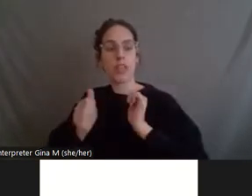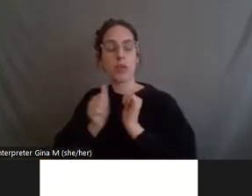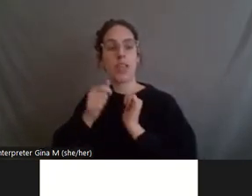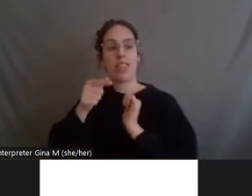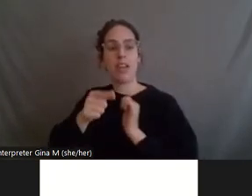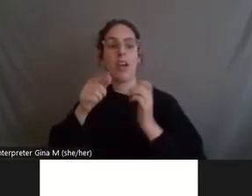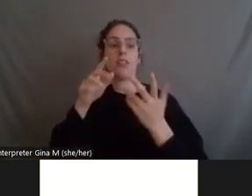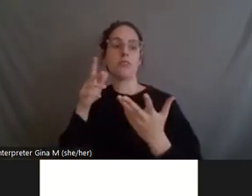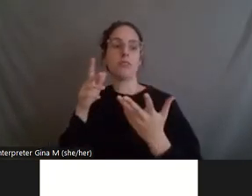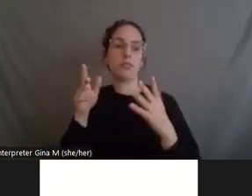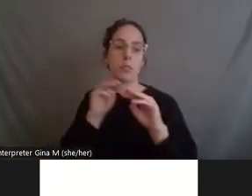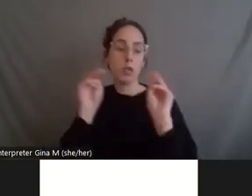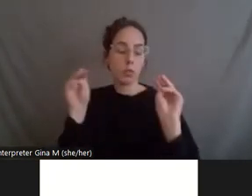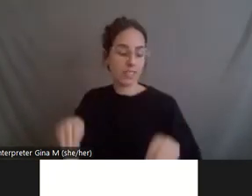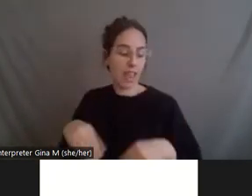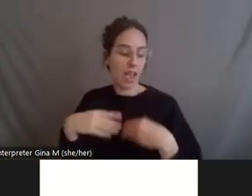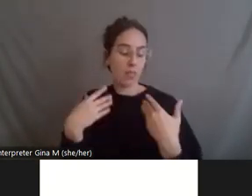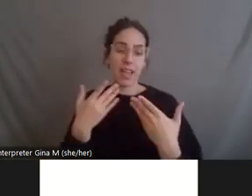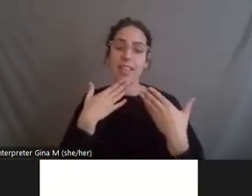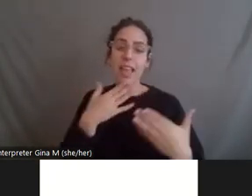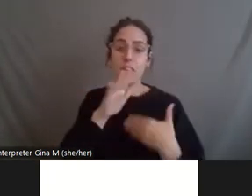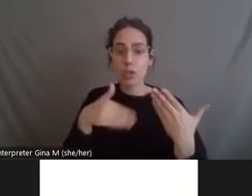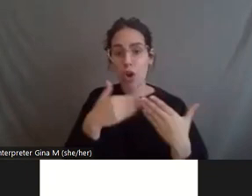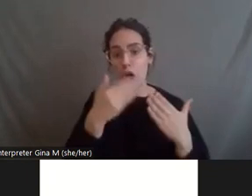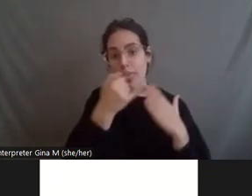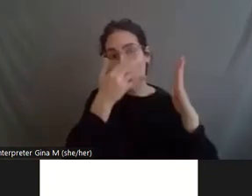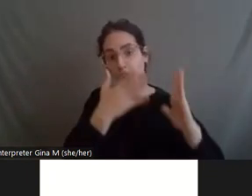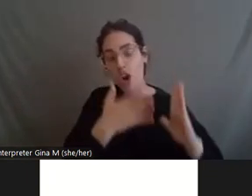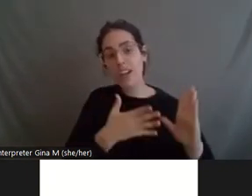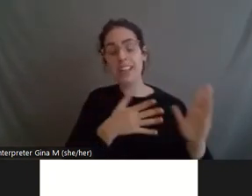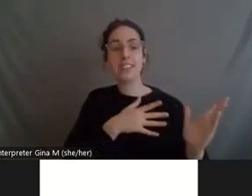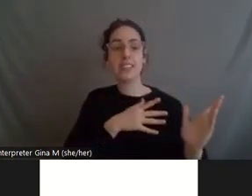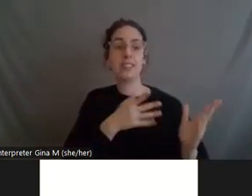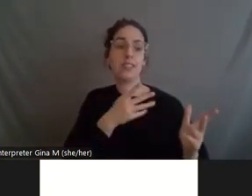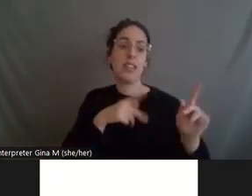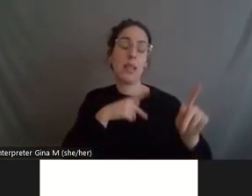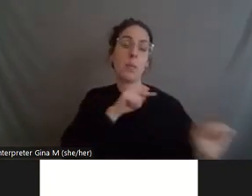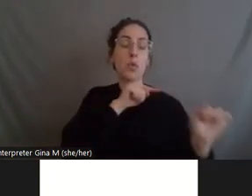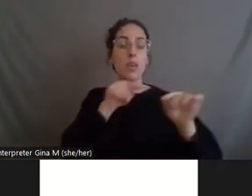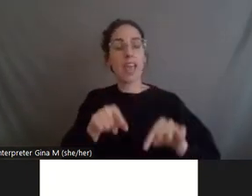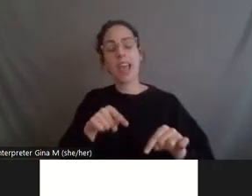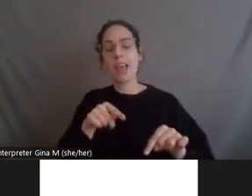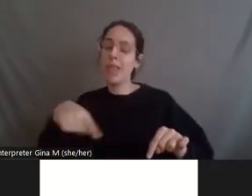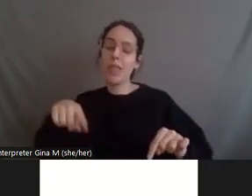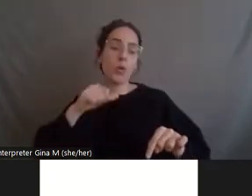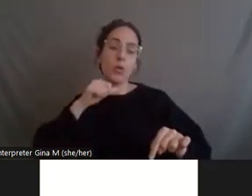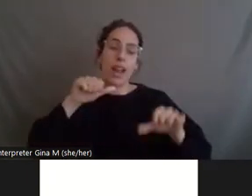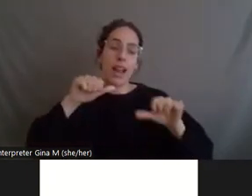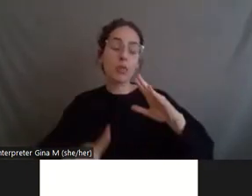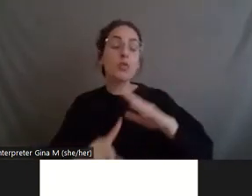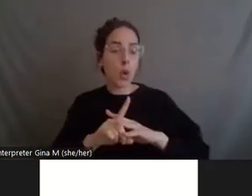were here today and the ones that weren't. You know, we're very excited to, again, have more voices in the museum